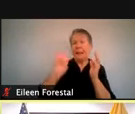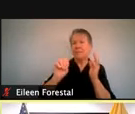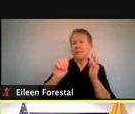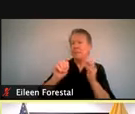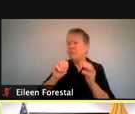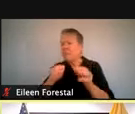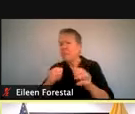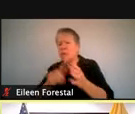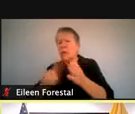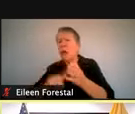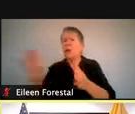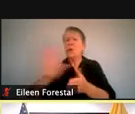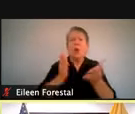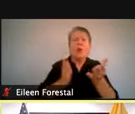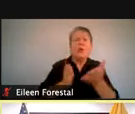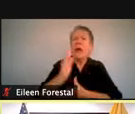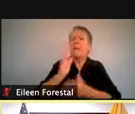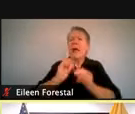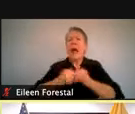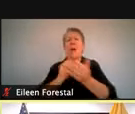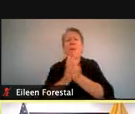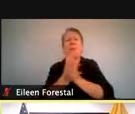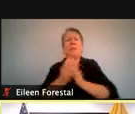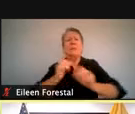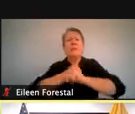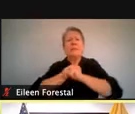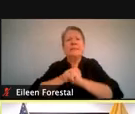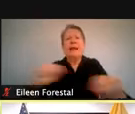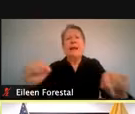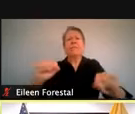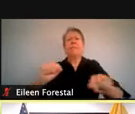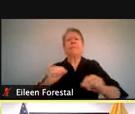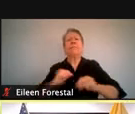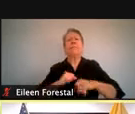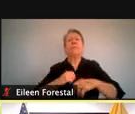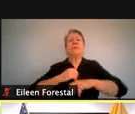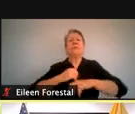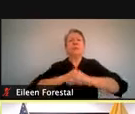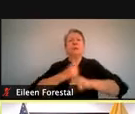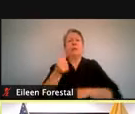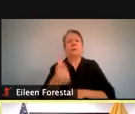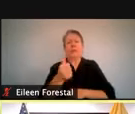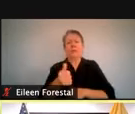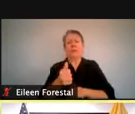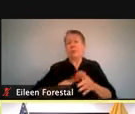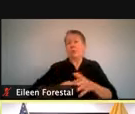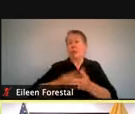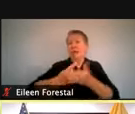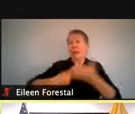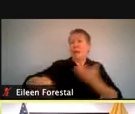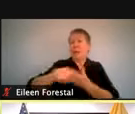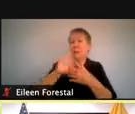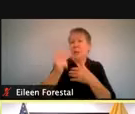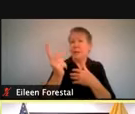takes effect next Thursday, November 5th at 6 a.m. The page can be found right there,